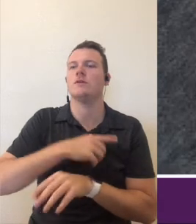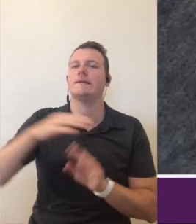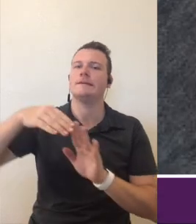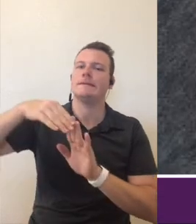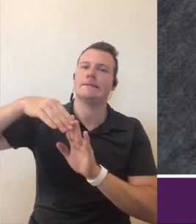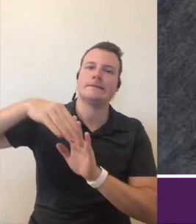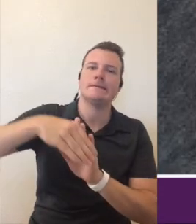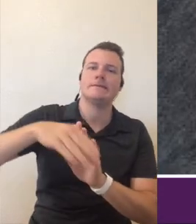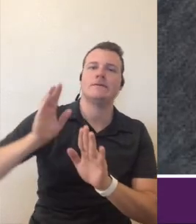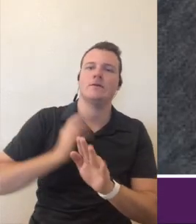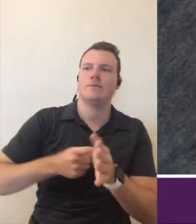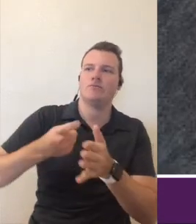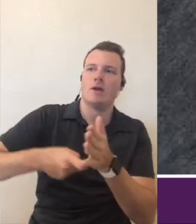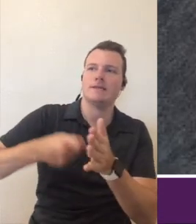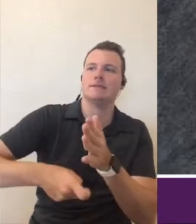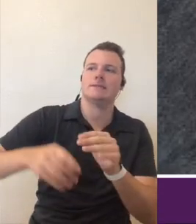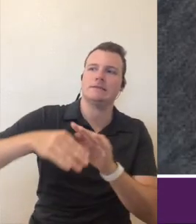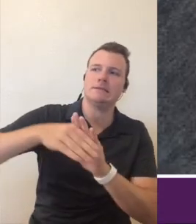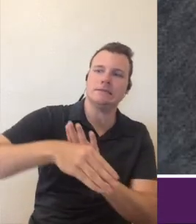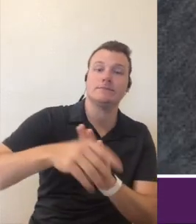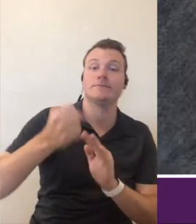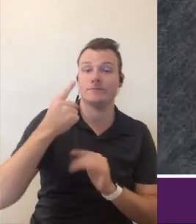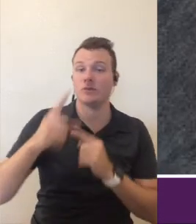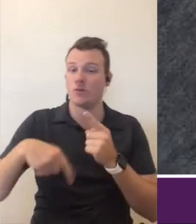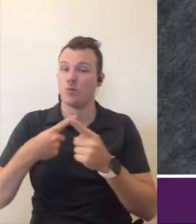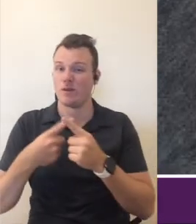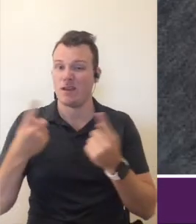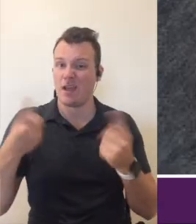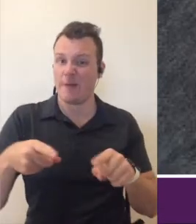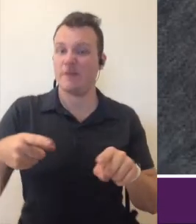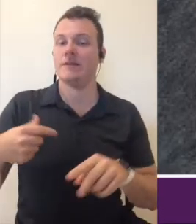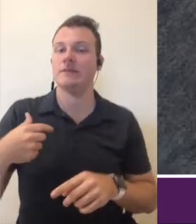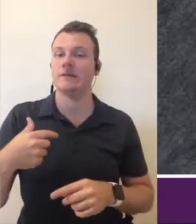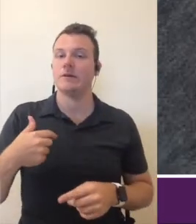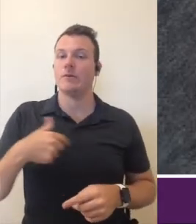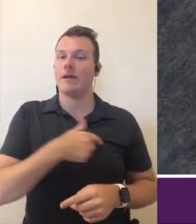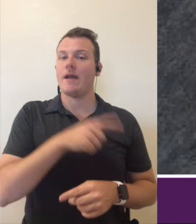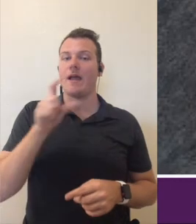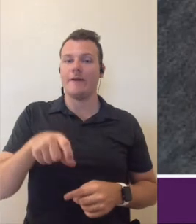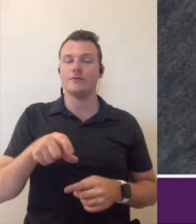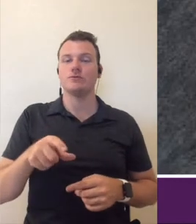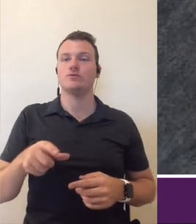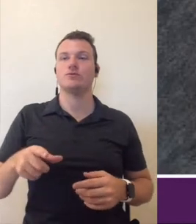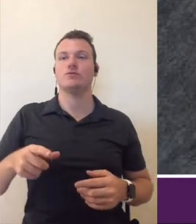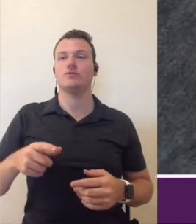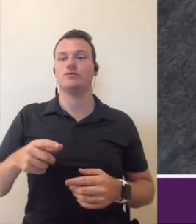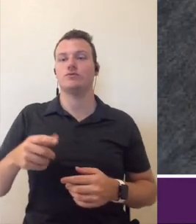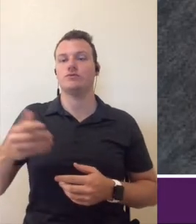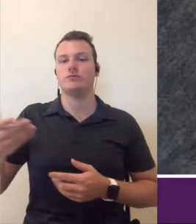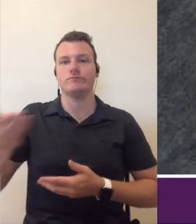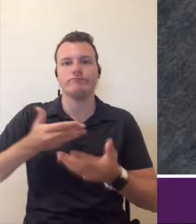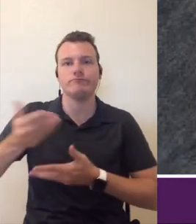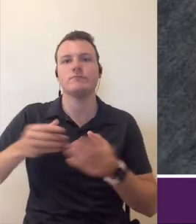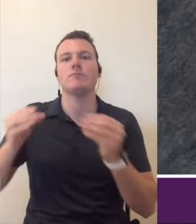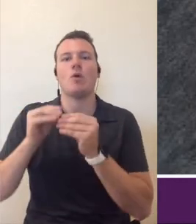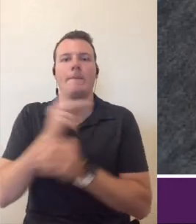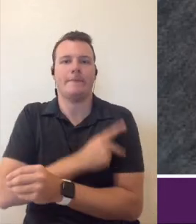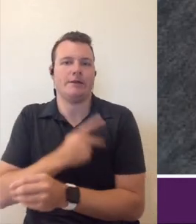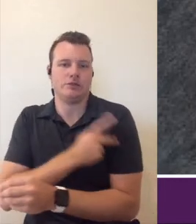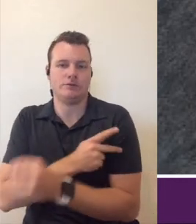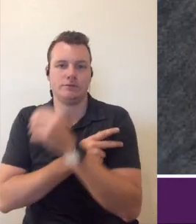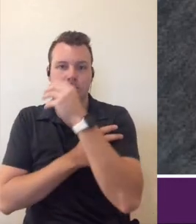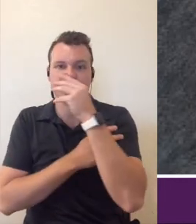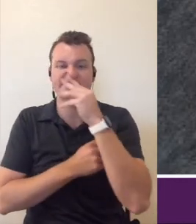it's actually going to force us to downward push our pricing. When we do that, we're going to have to counter